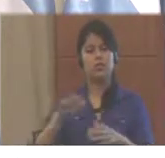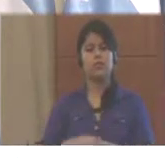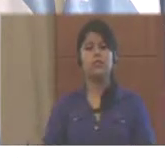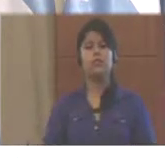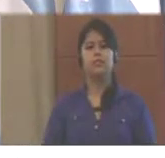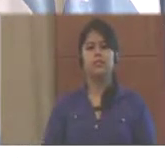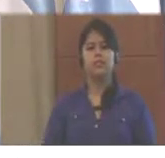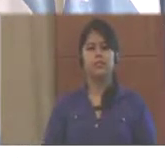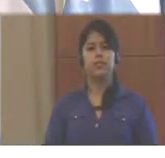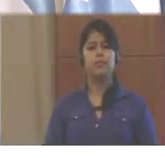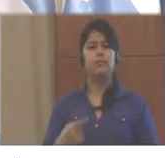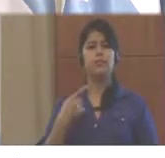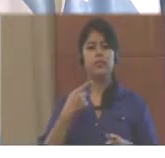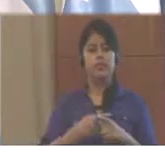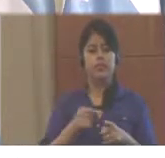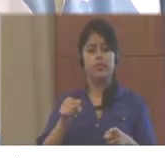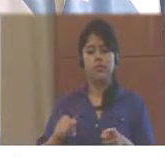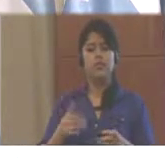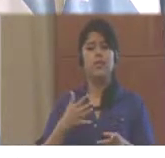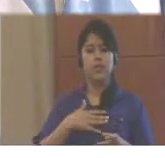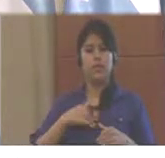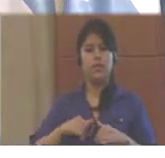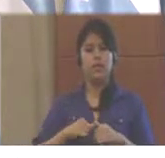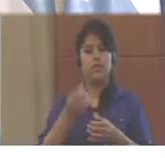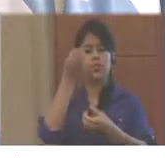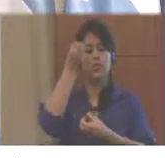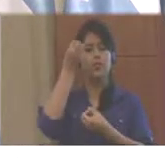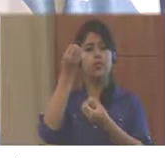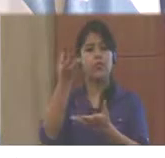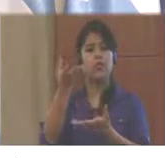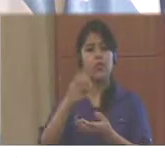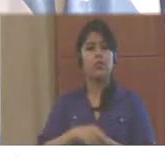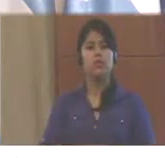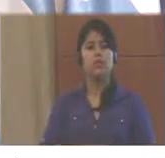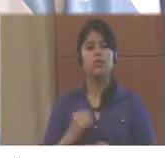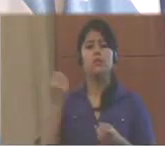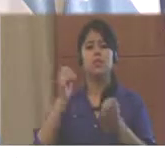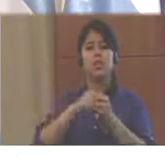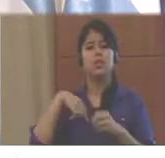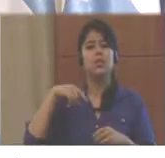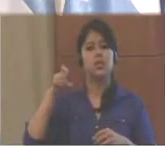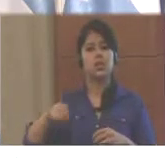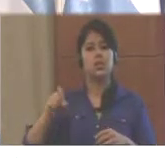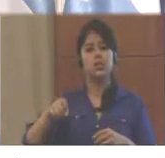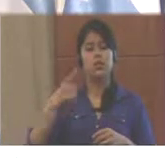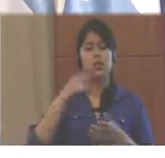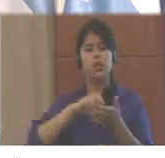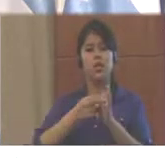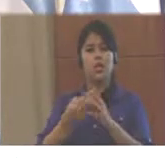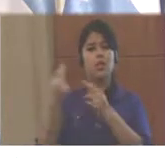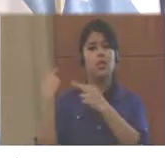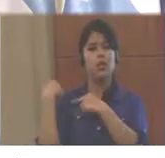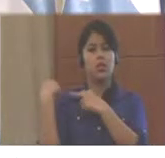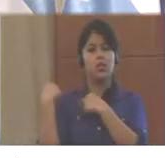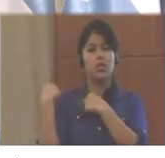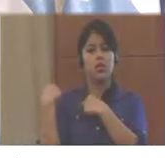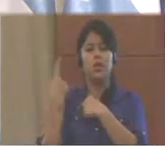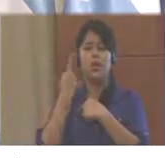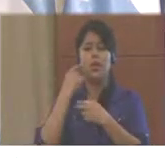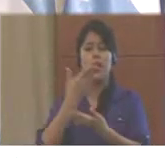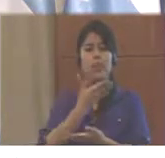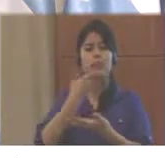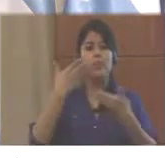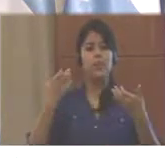inform the international discourse is the need for strengthened accountability to be achieved by enhanced results-based programming